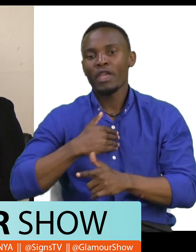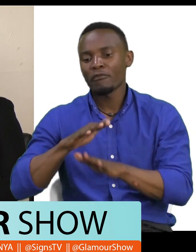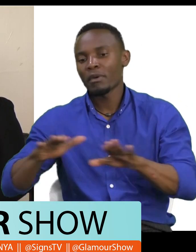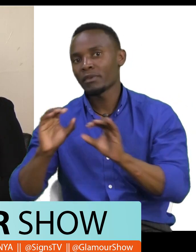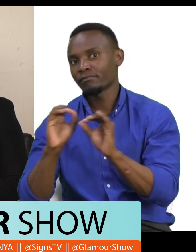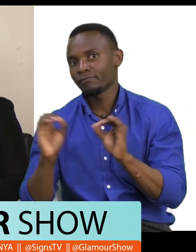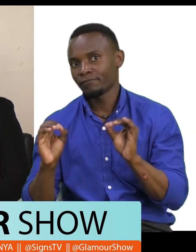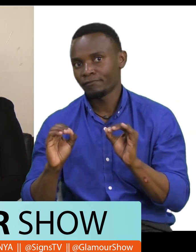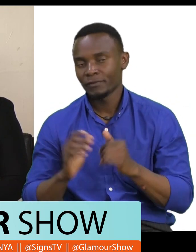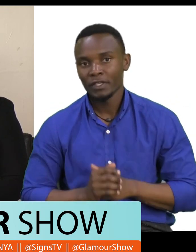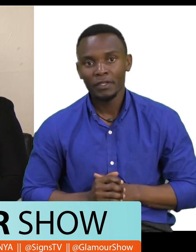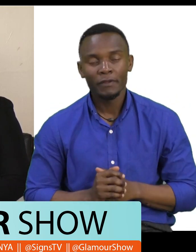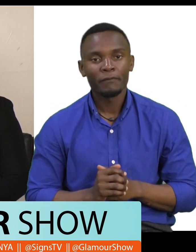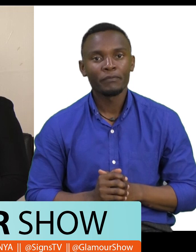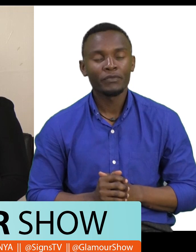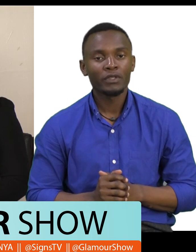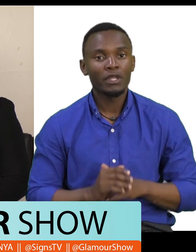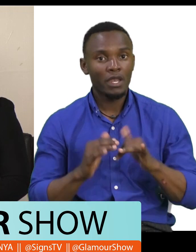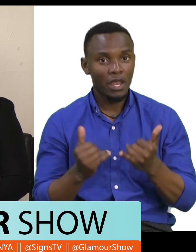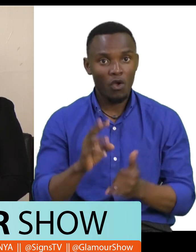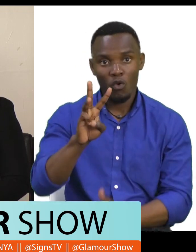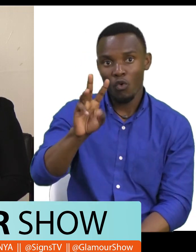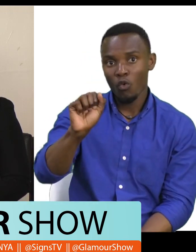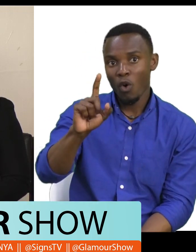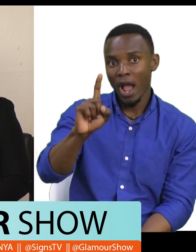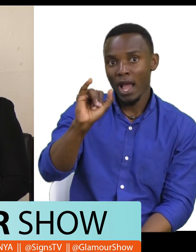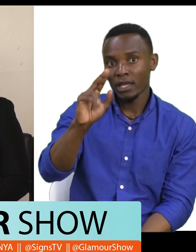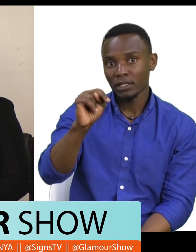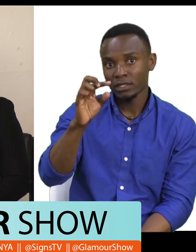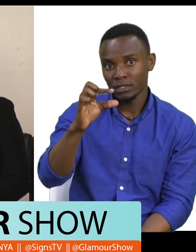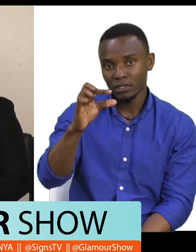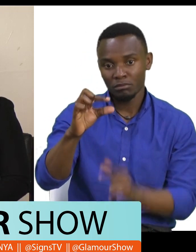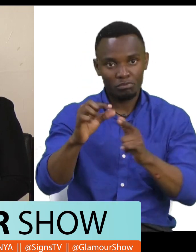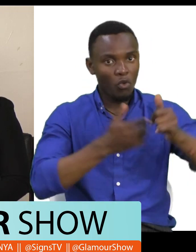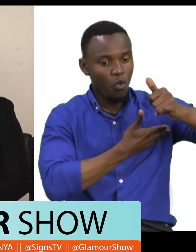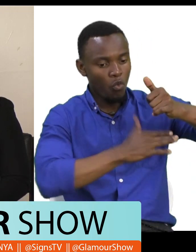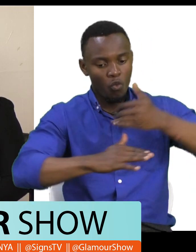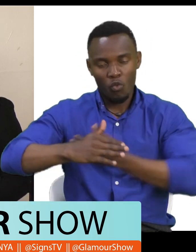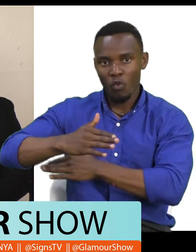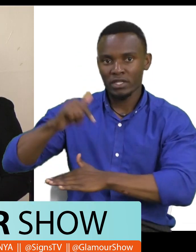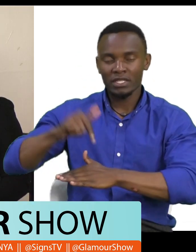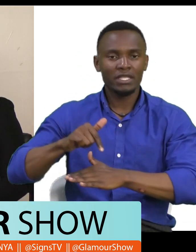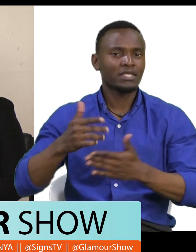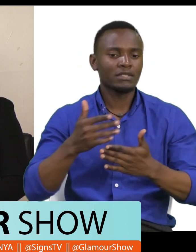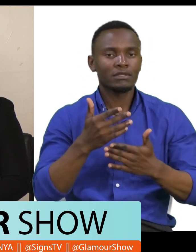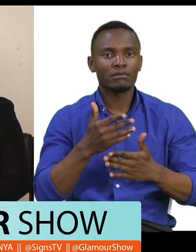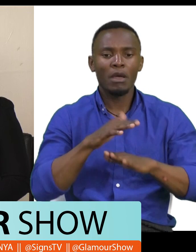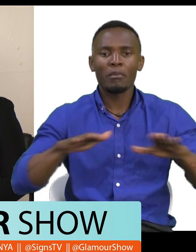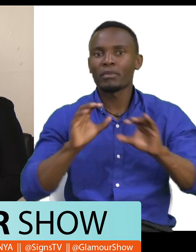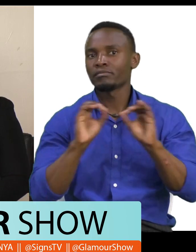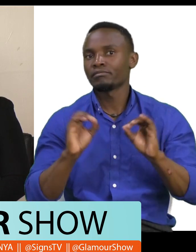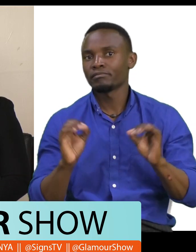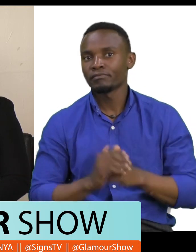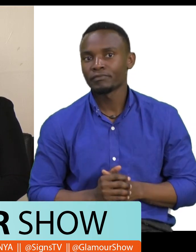temporary method of hair removal. So waxing lies under temporary method of hair removal,